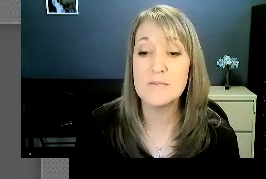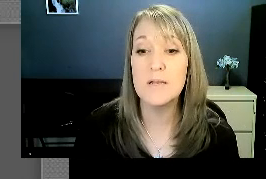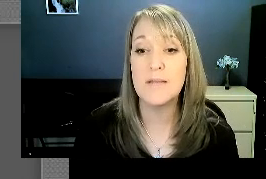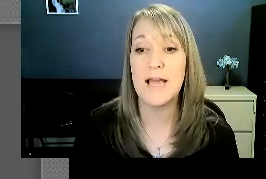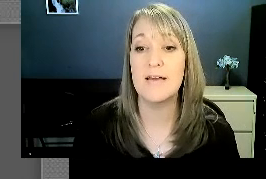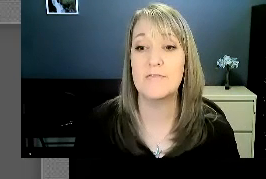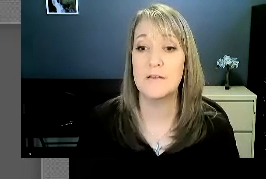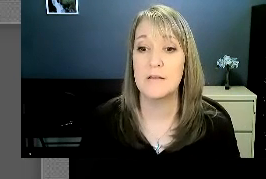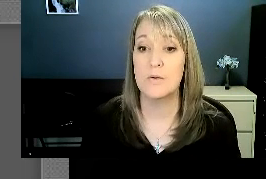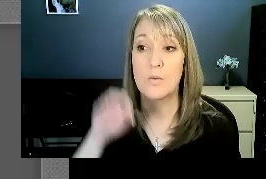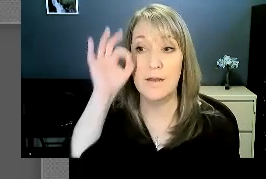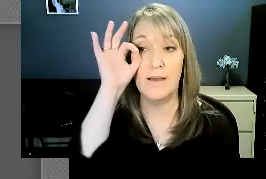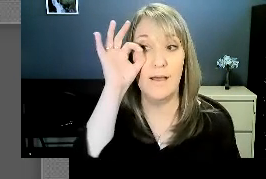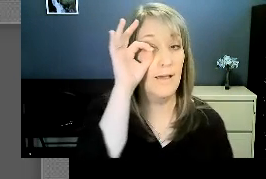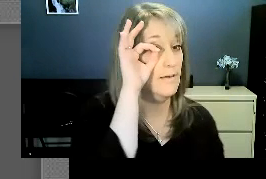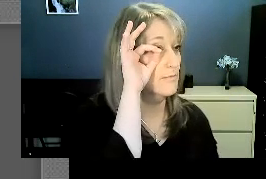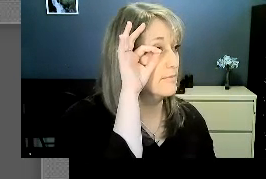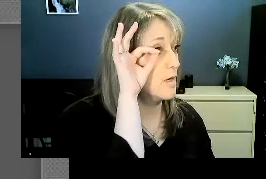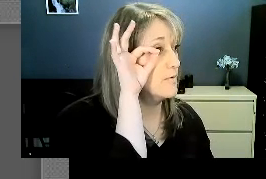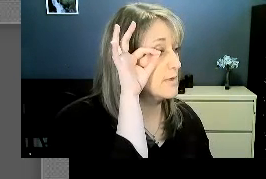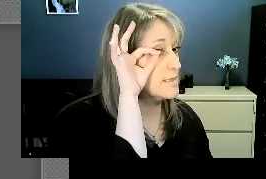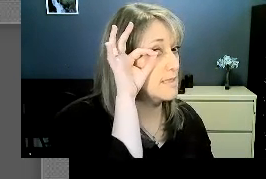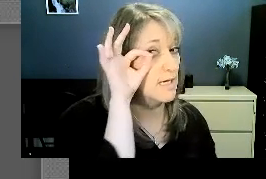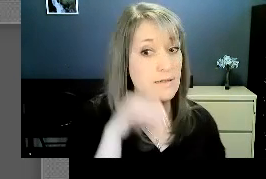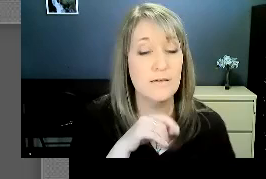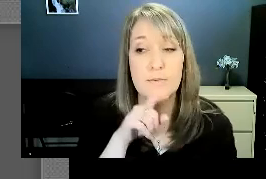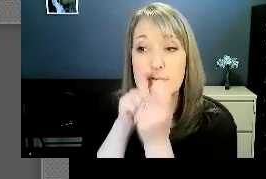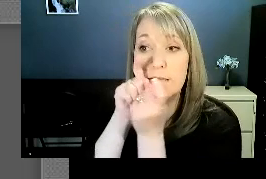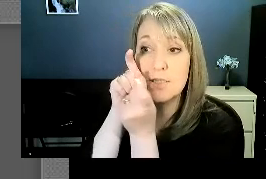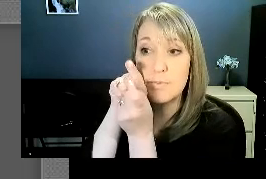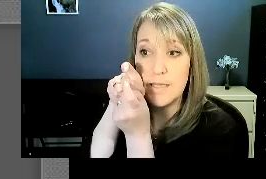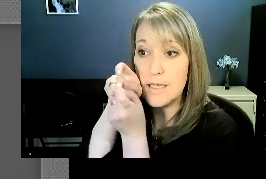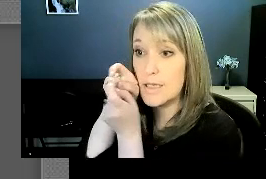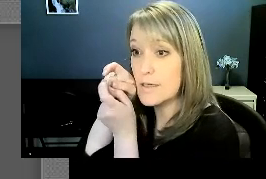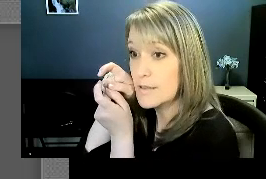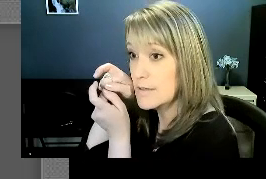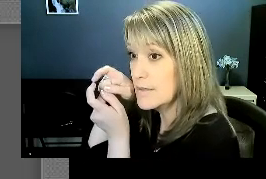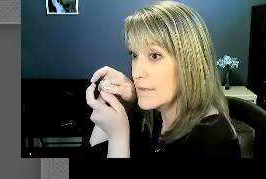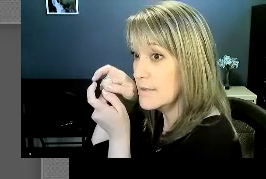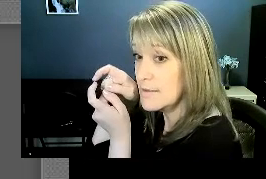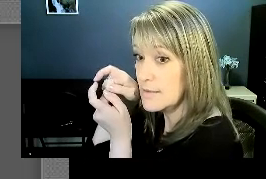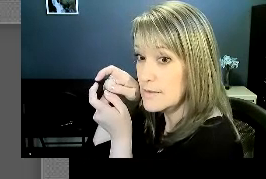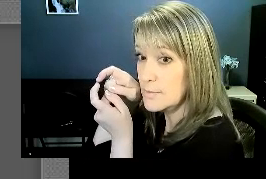So this one, we have one eye over at the side. We have a little beak.